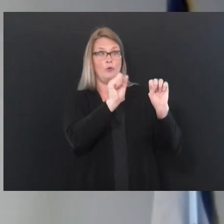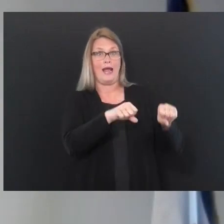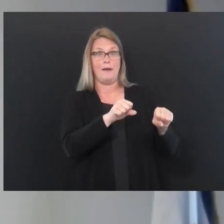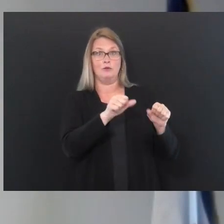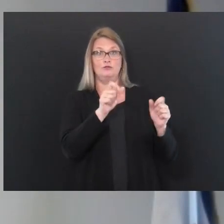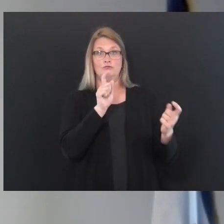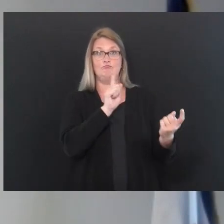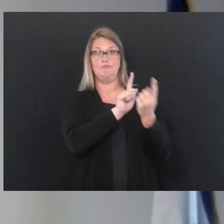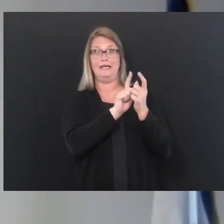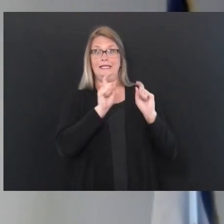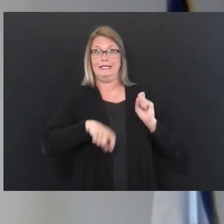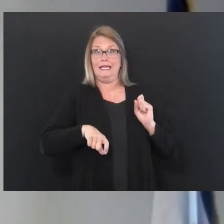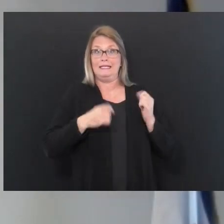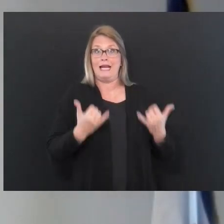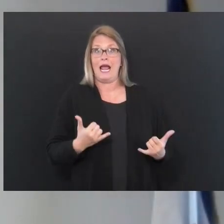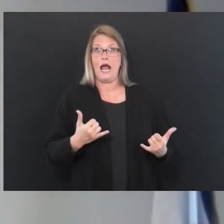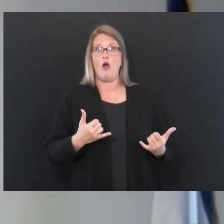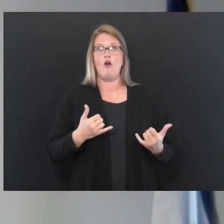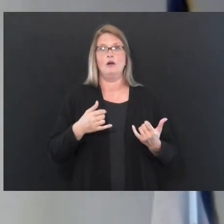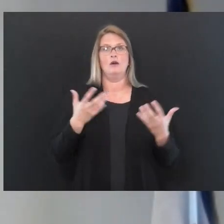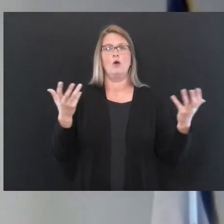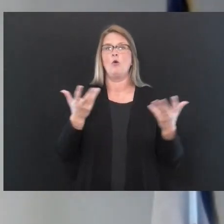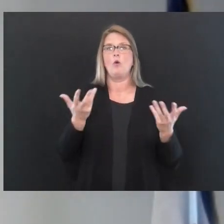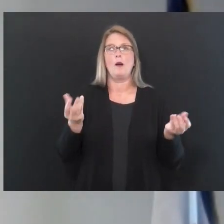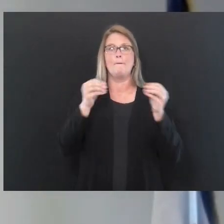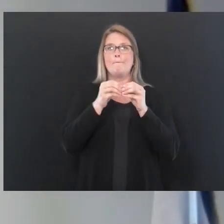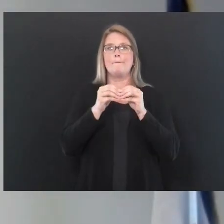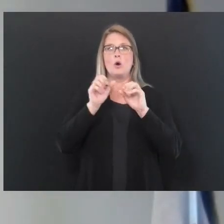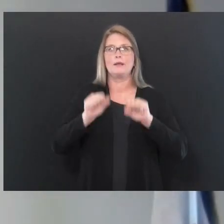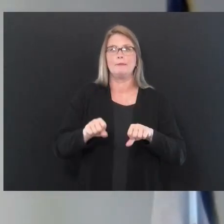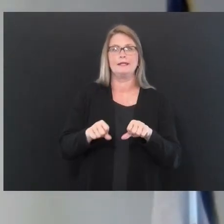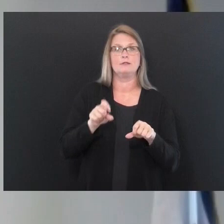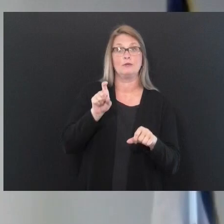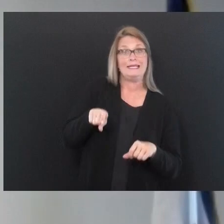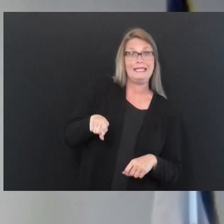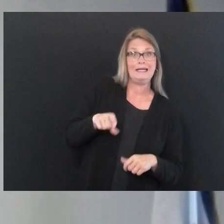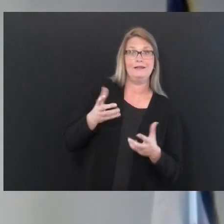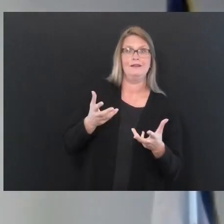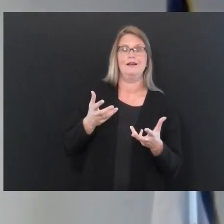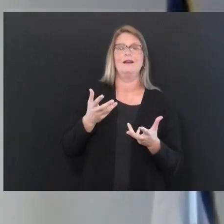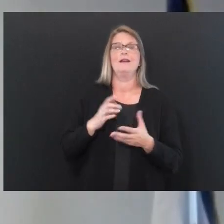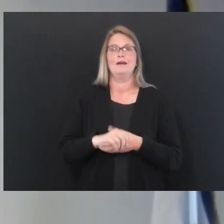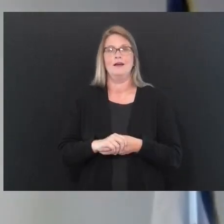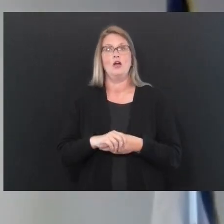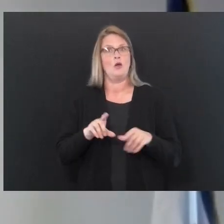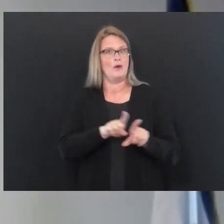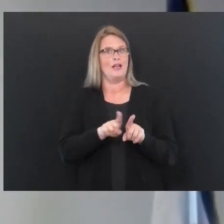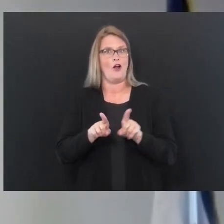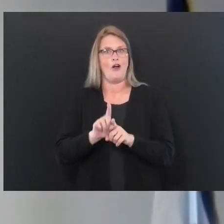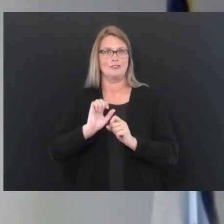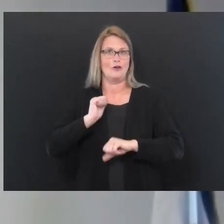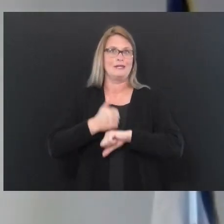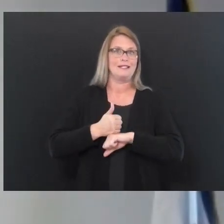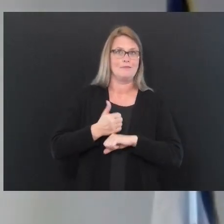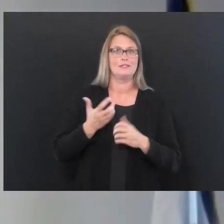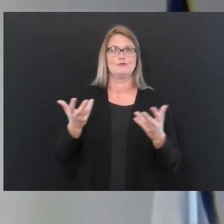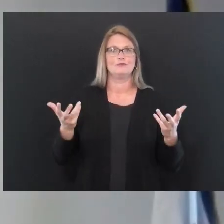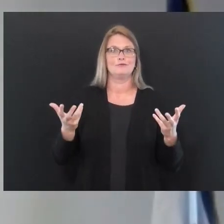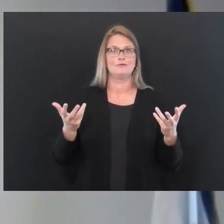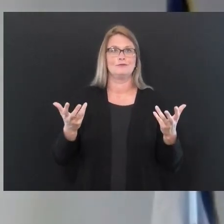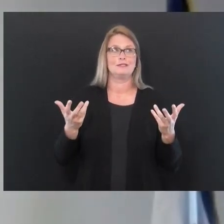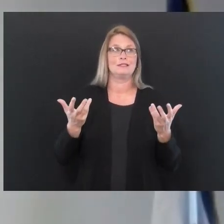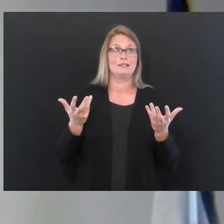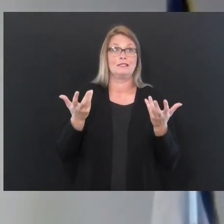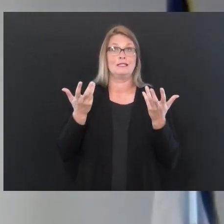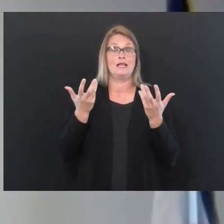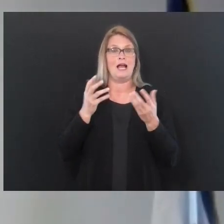current needs, and how much extra capacity might they have available. And then we also will establish, and have established some already,